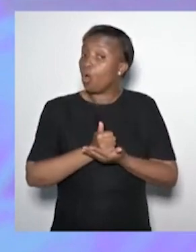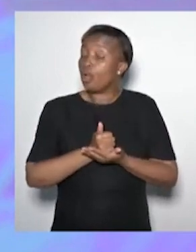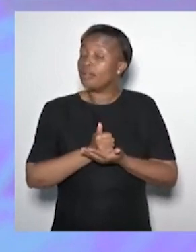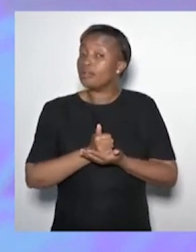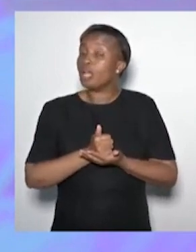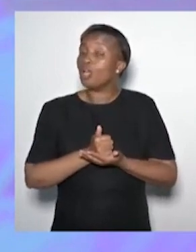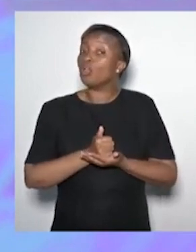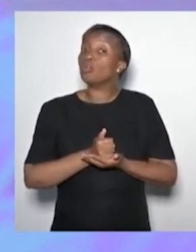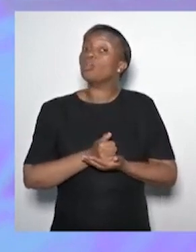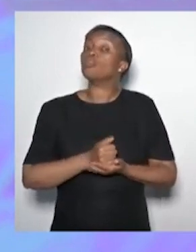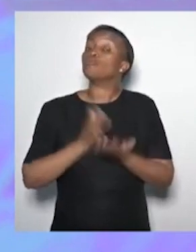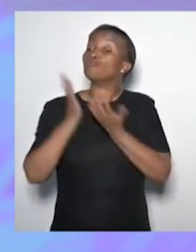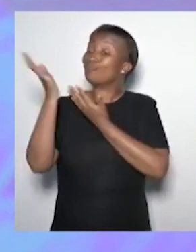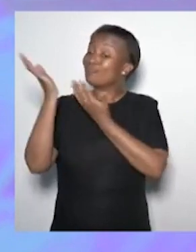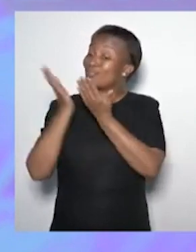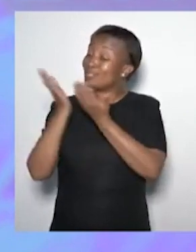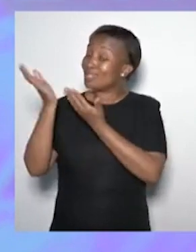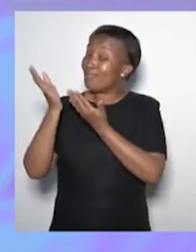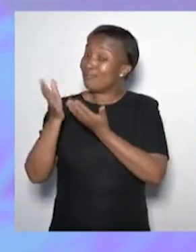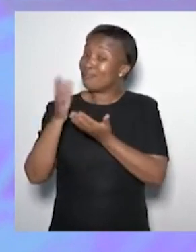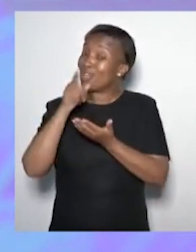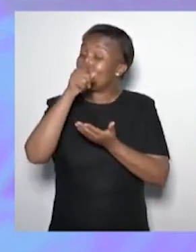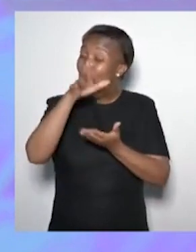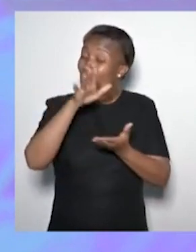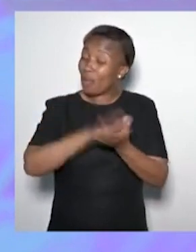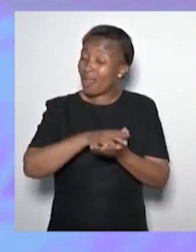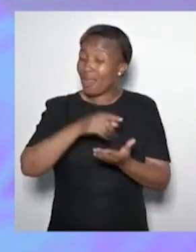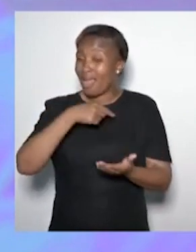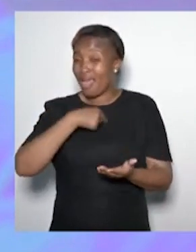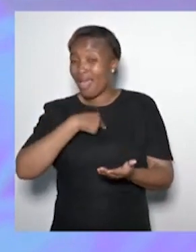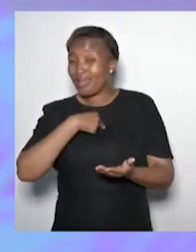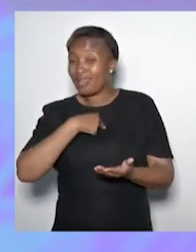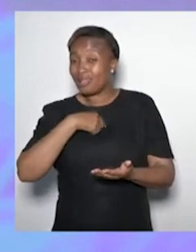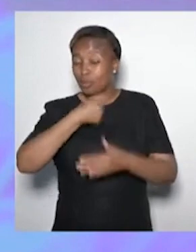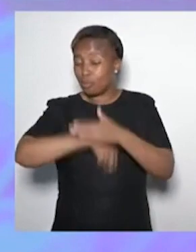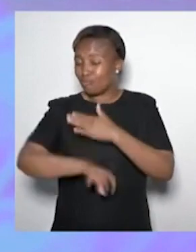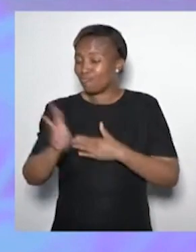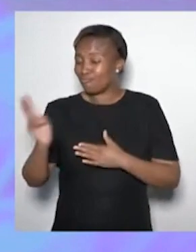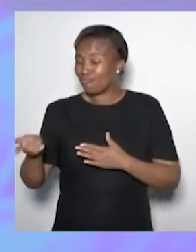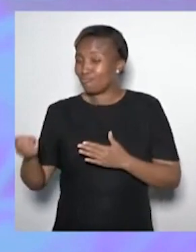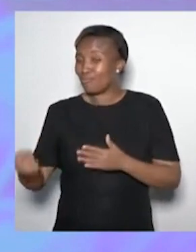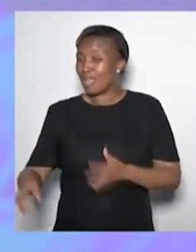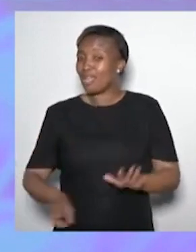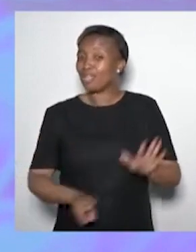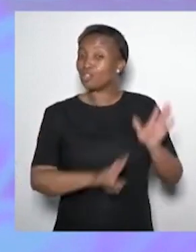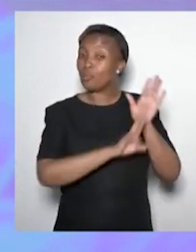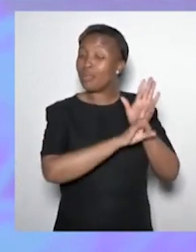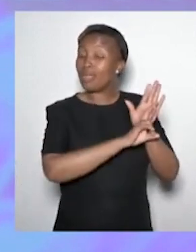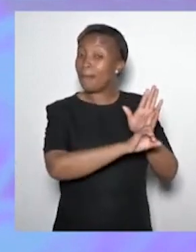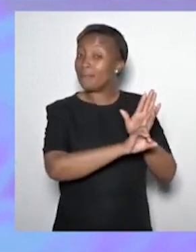You and I are saved to be ambassadors for Christ.